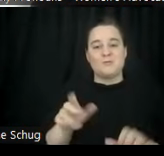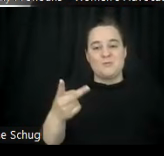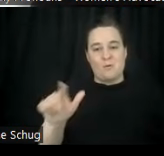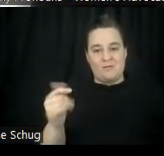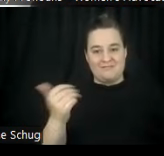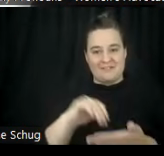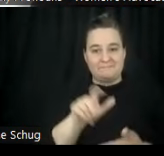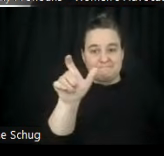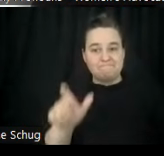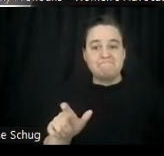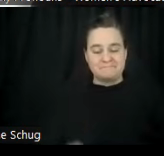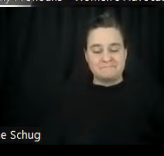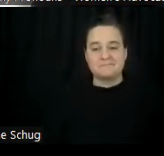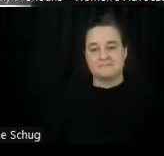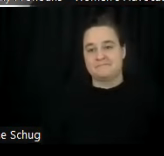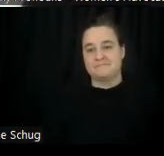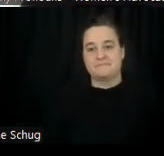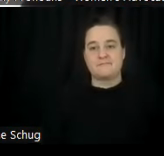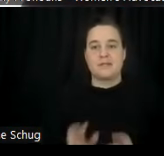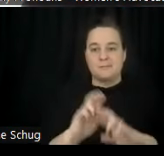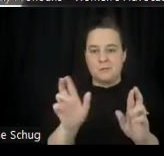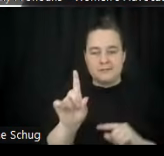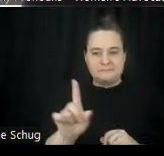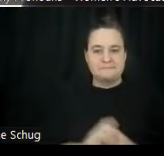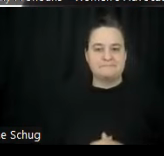well. So let me get that poll ready.